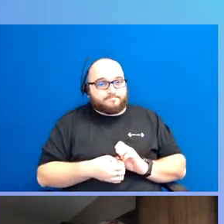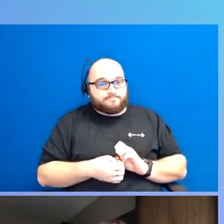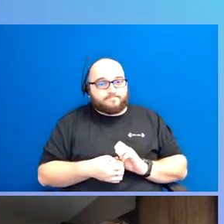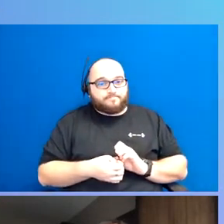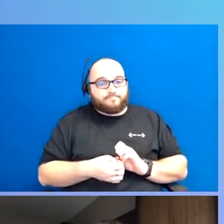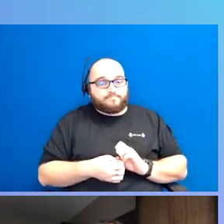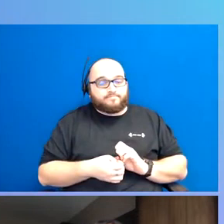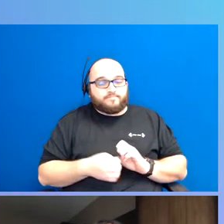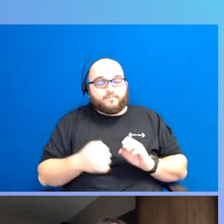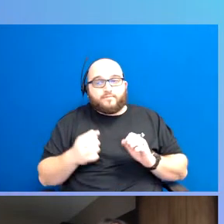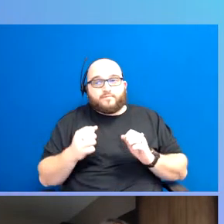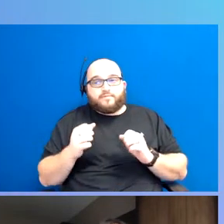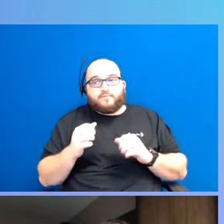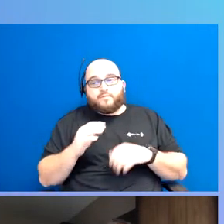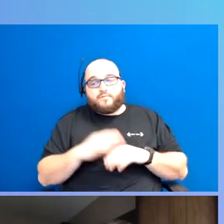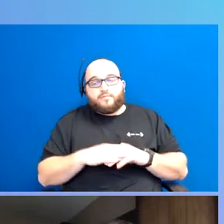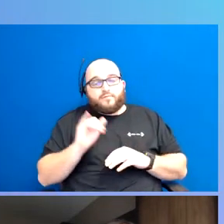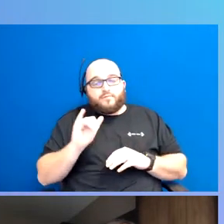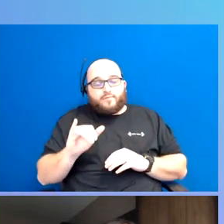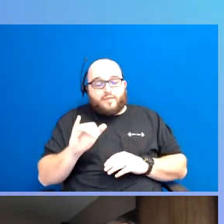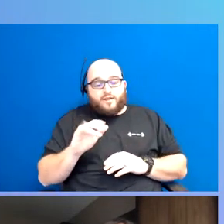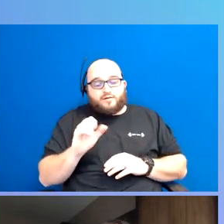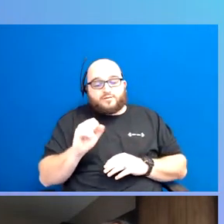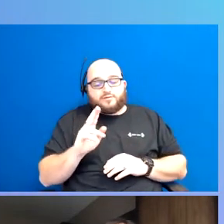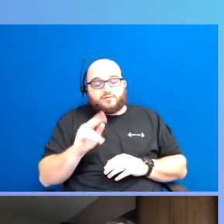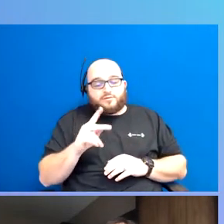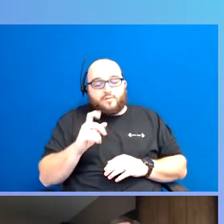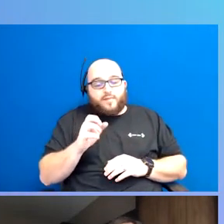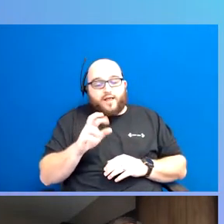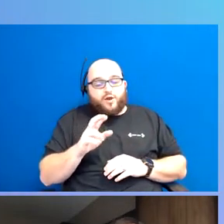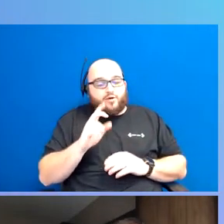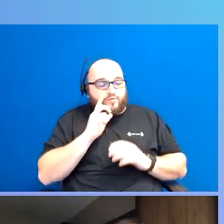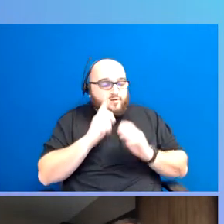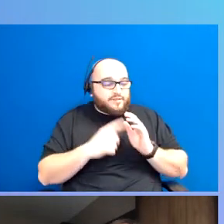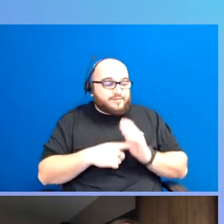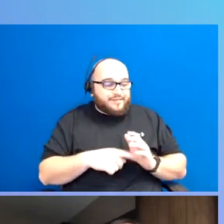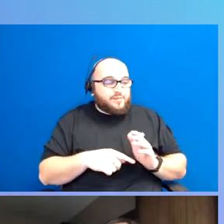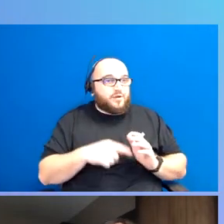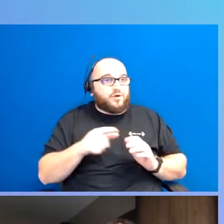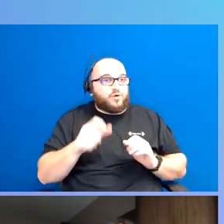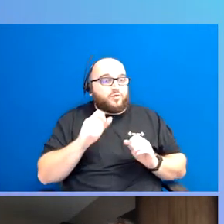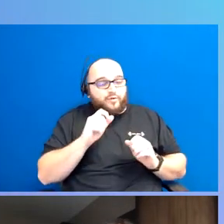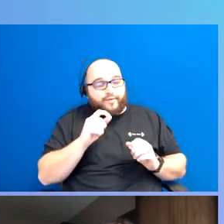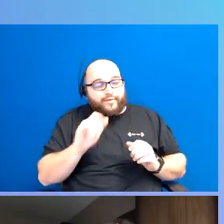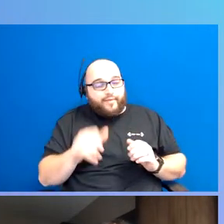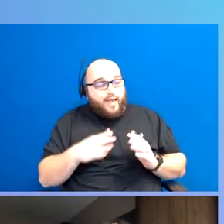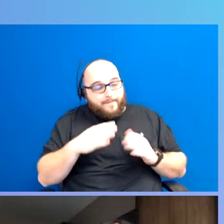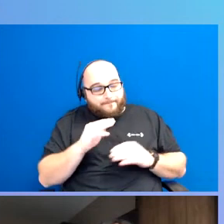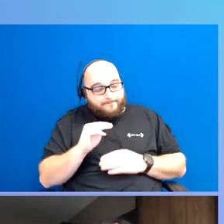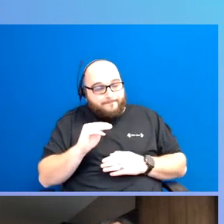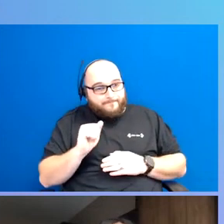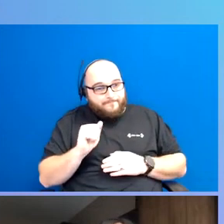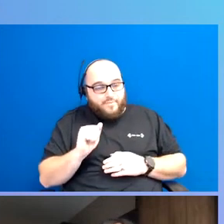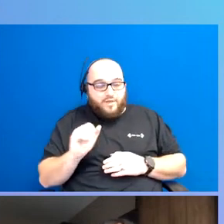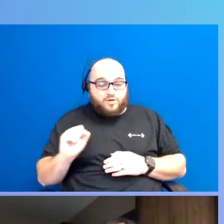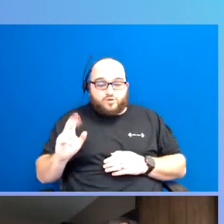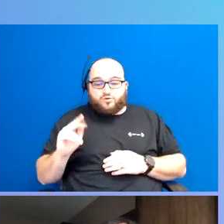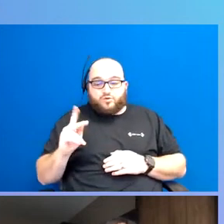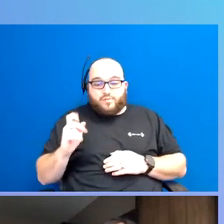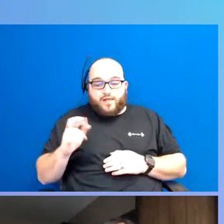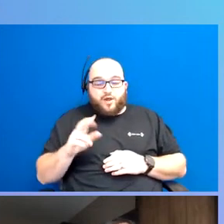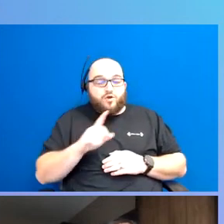in like around the roadmap of the supplier. So for example, you can include clauses to say the supplier